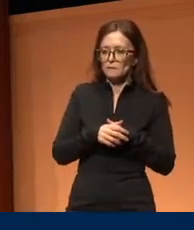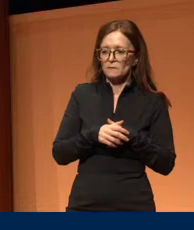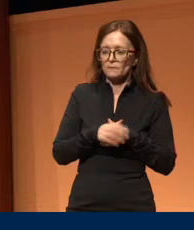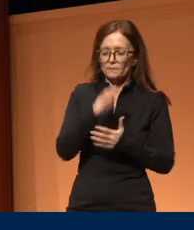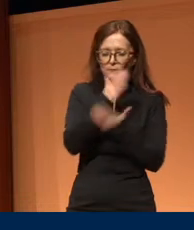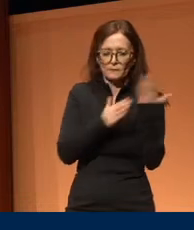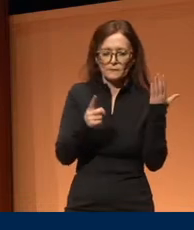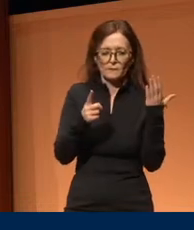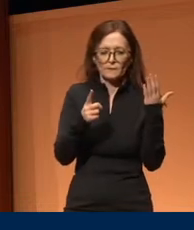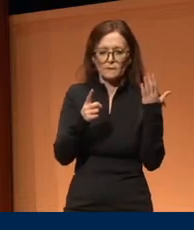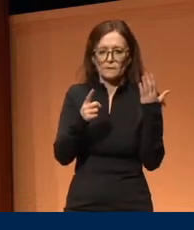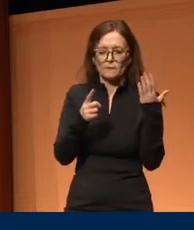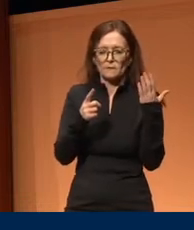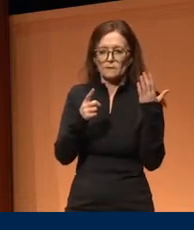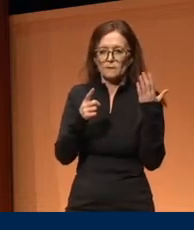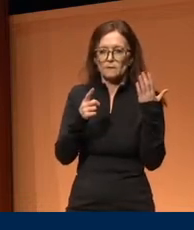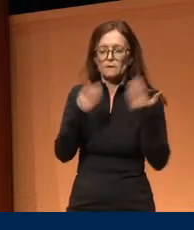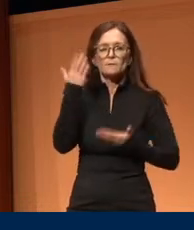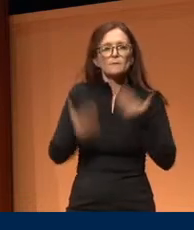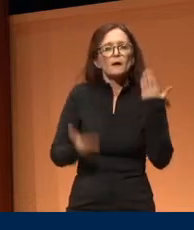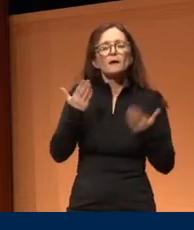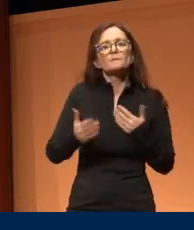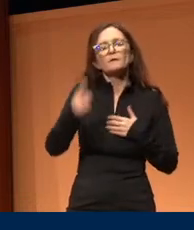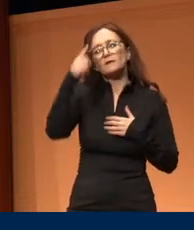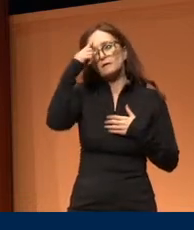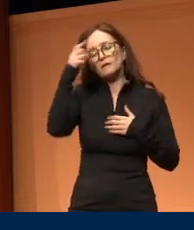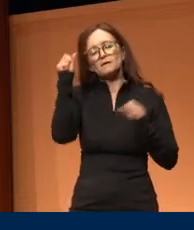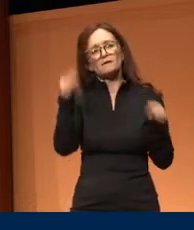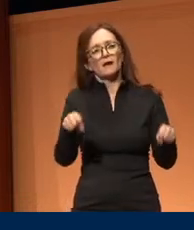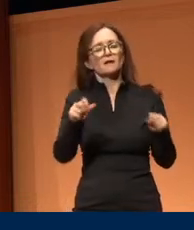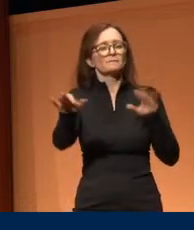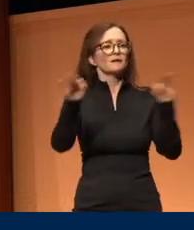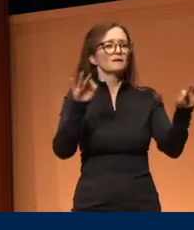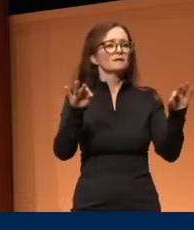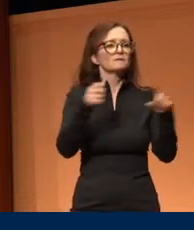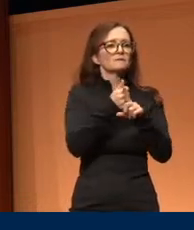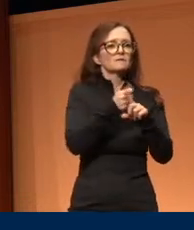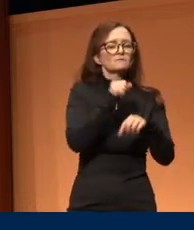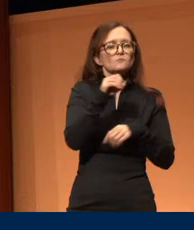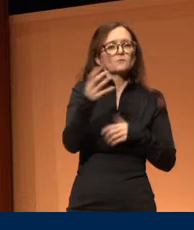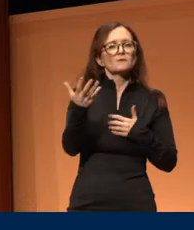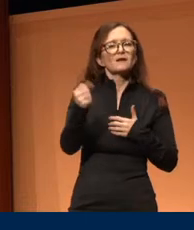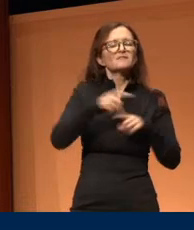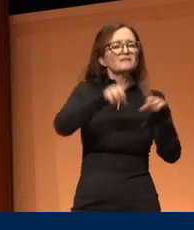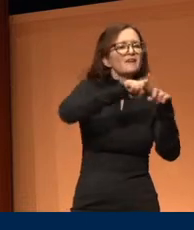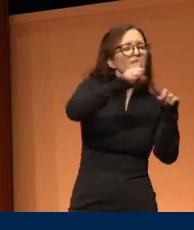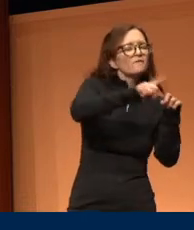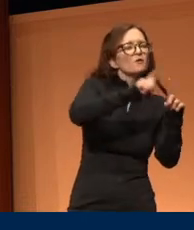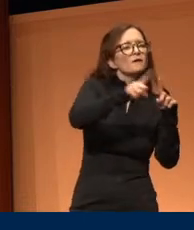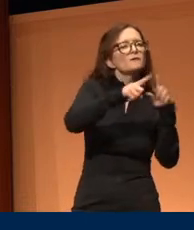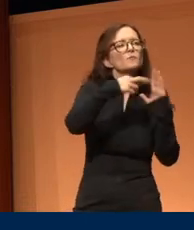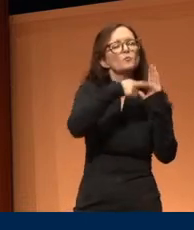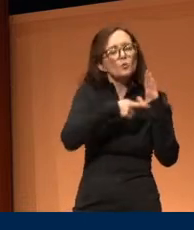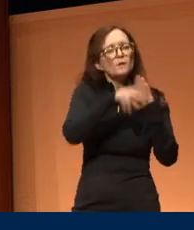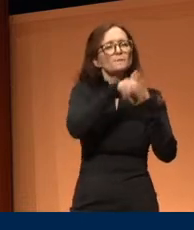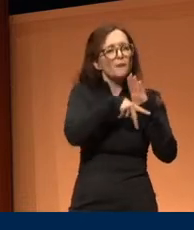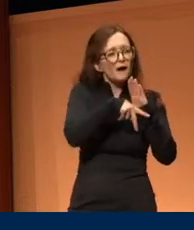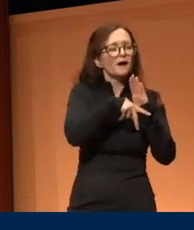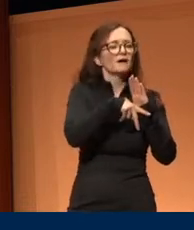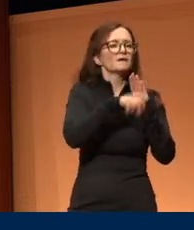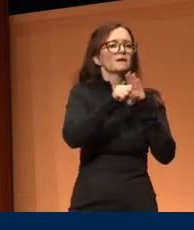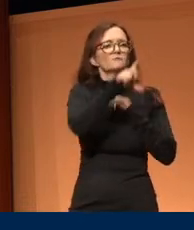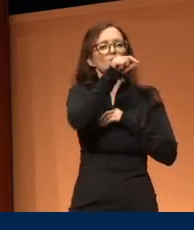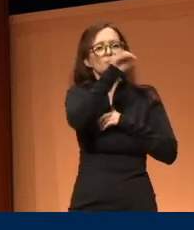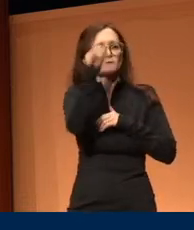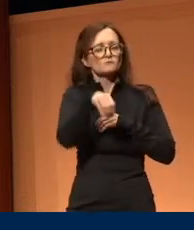some people I respect say that we could probably increase the take-up rate easily just through these measures to 20%, so that people, 20% of the